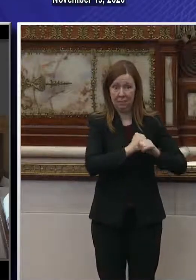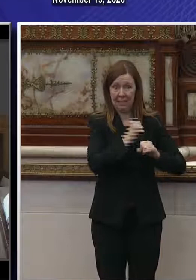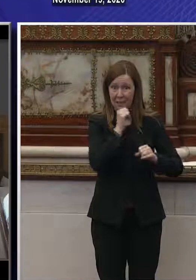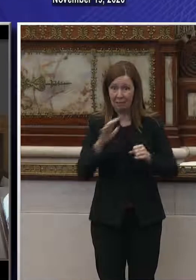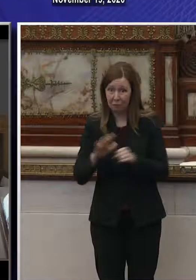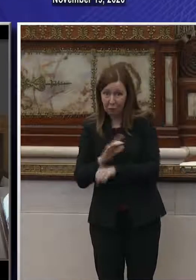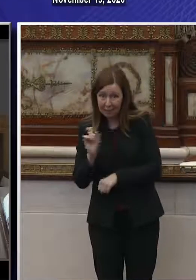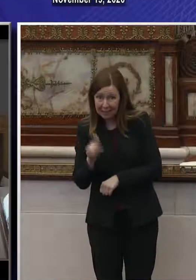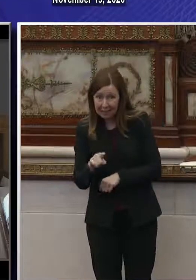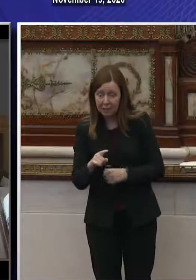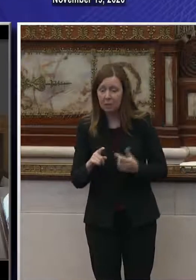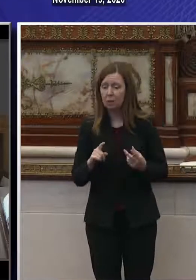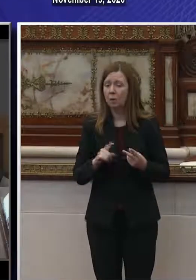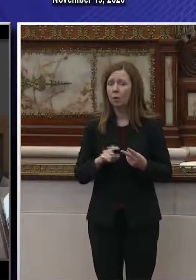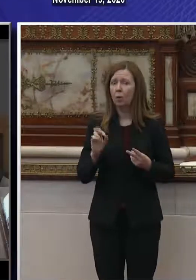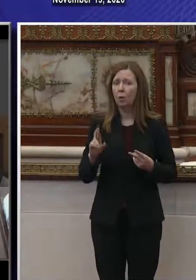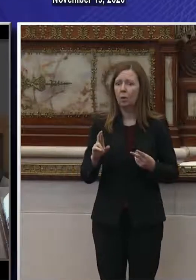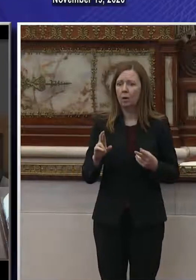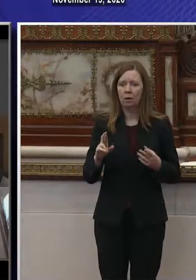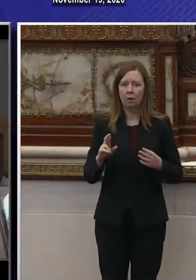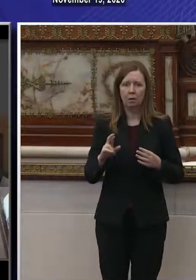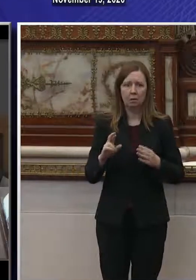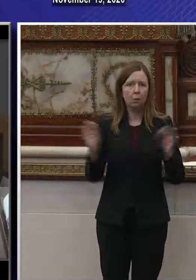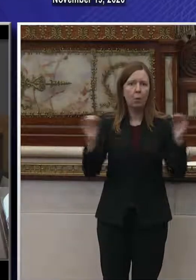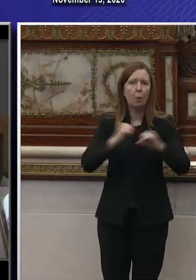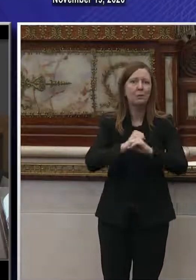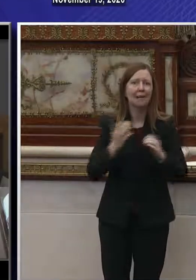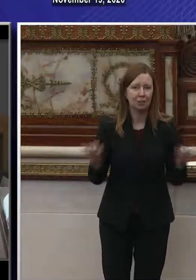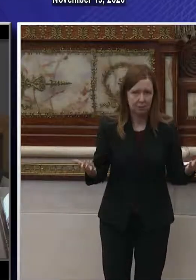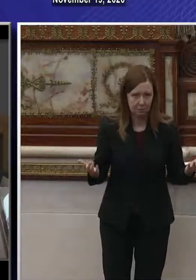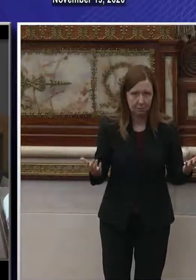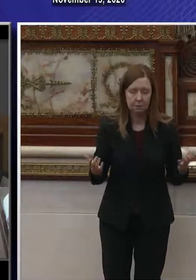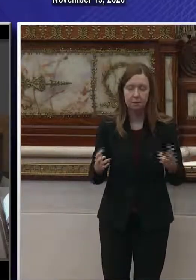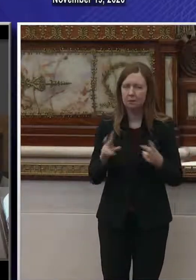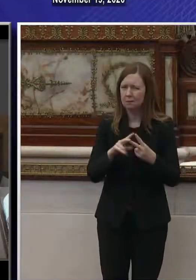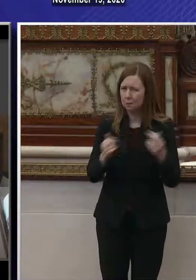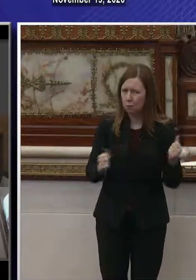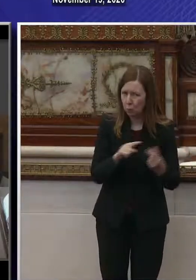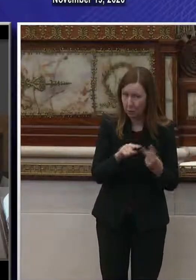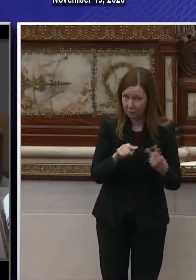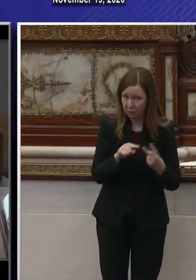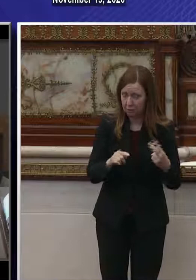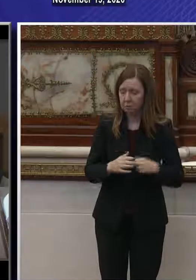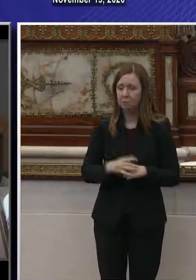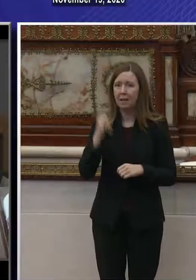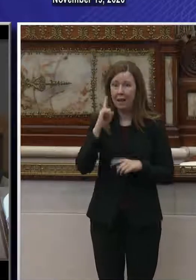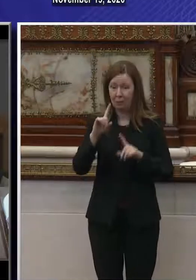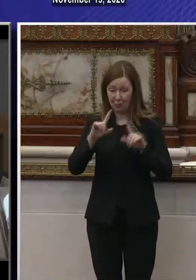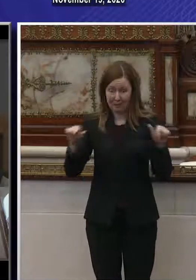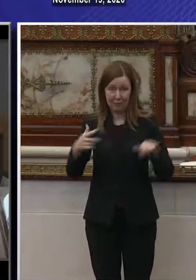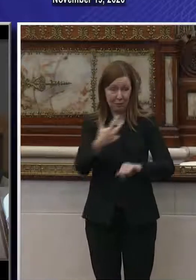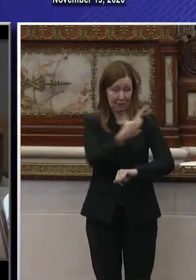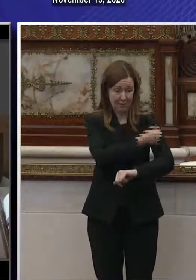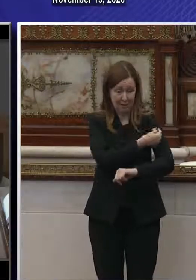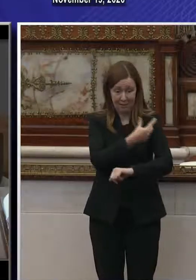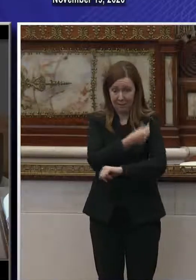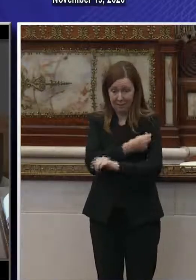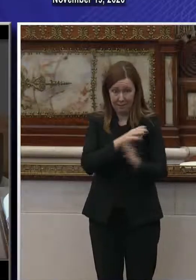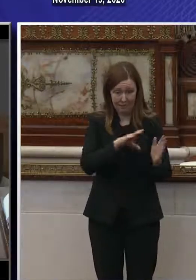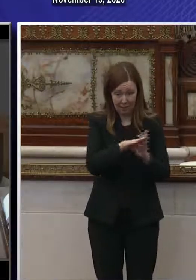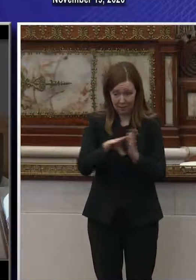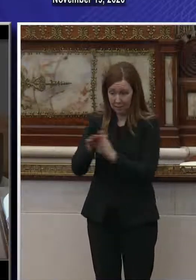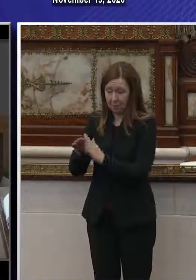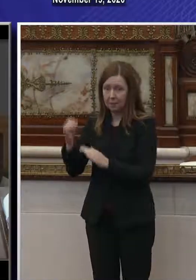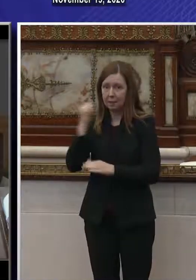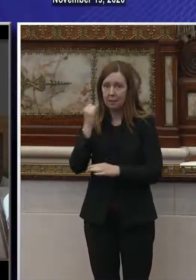fully protected, or that they're not protected at all? And for the different candidates, for some of them, the answer is if somebody